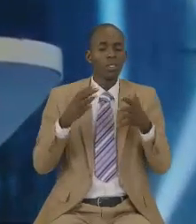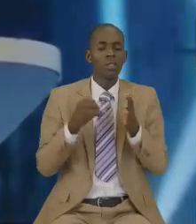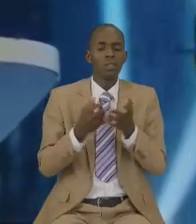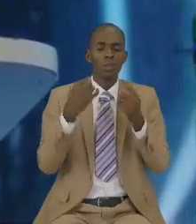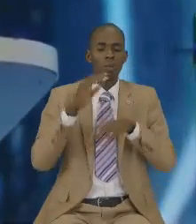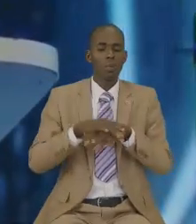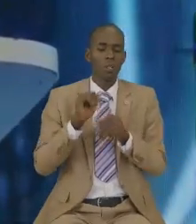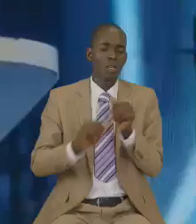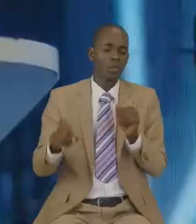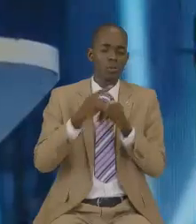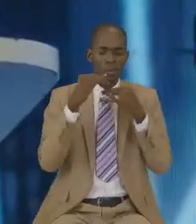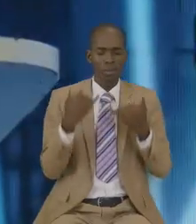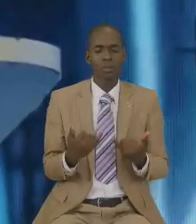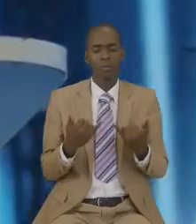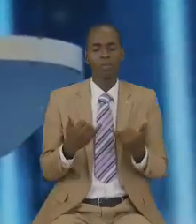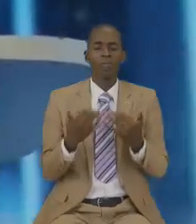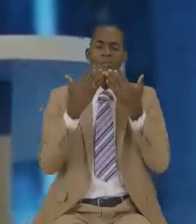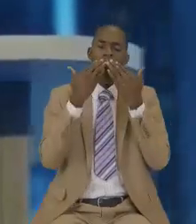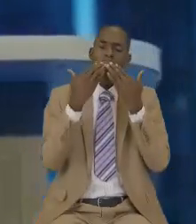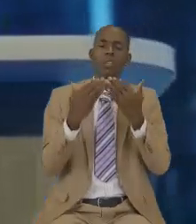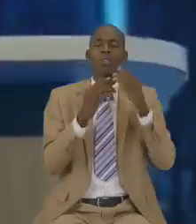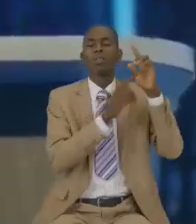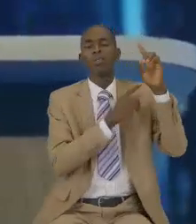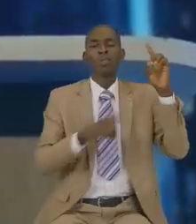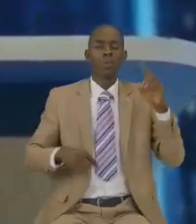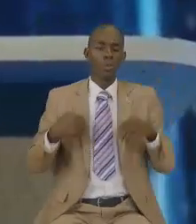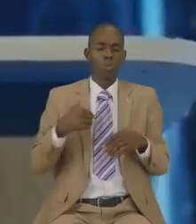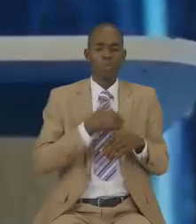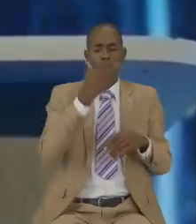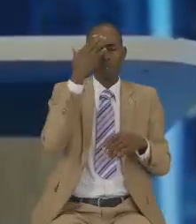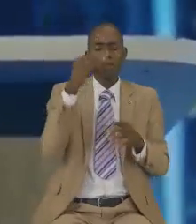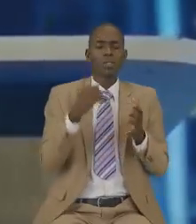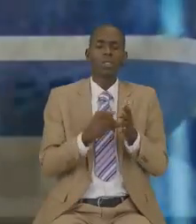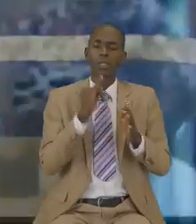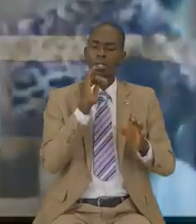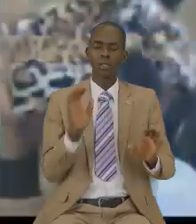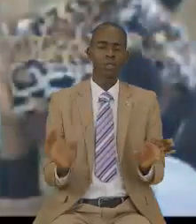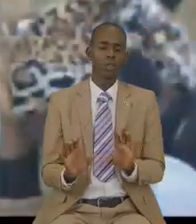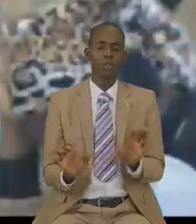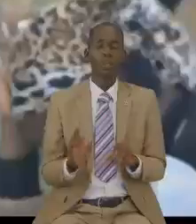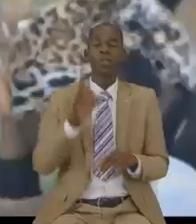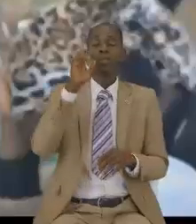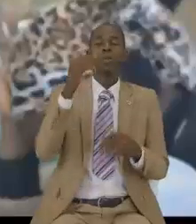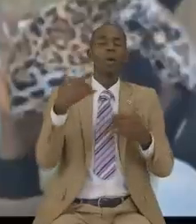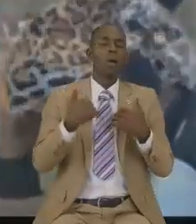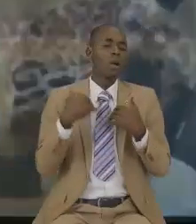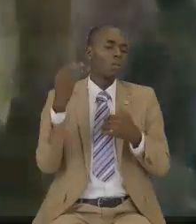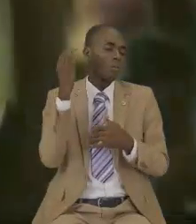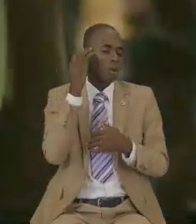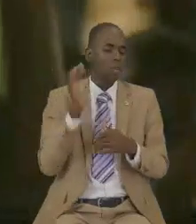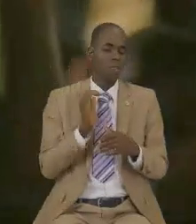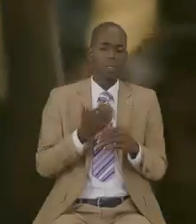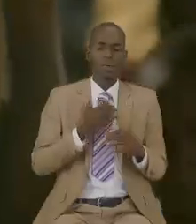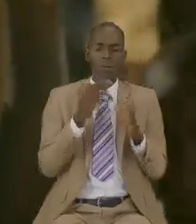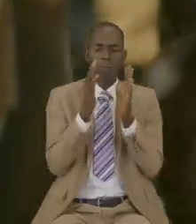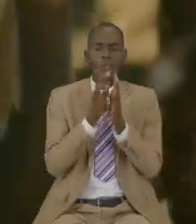to everyone right now. Thank you, Lord. We know it is done. You have heard our prayer. You